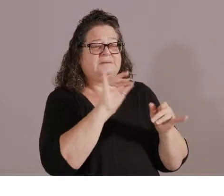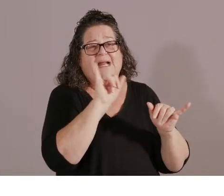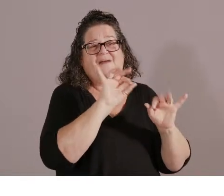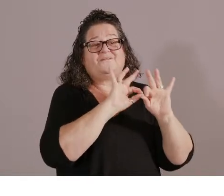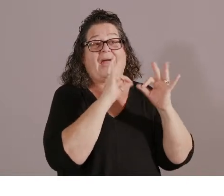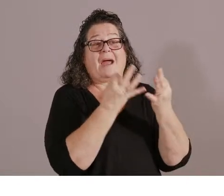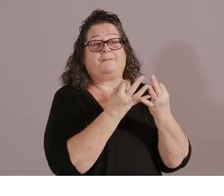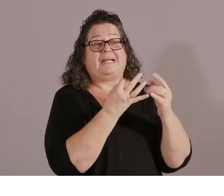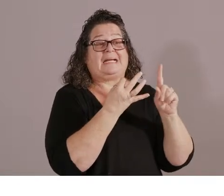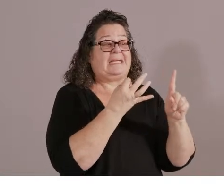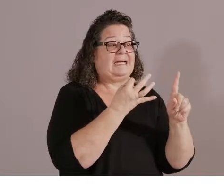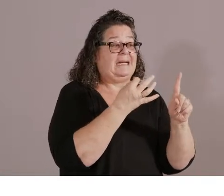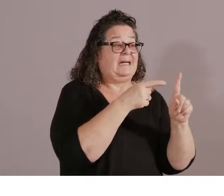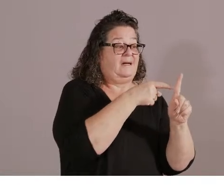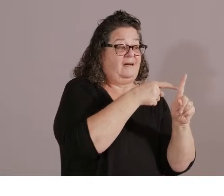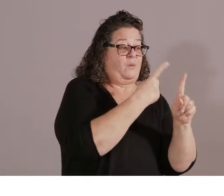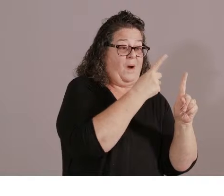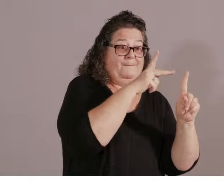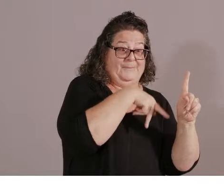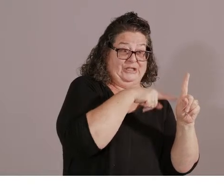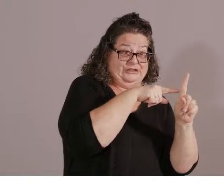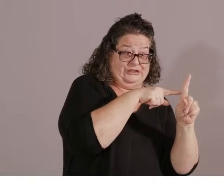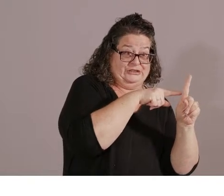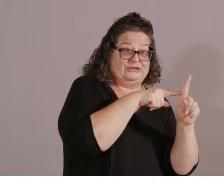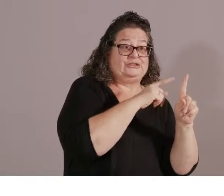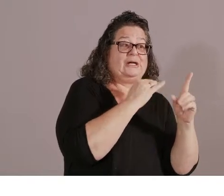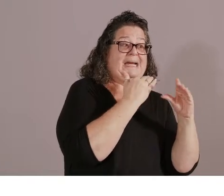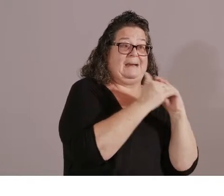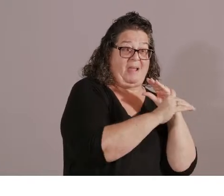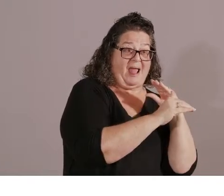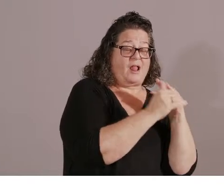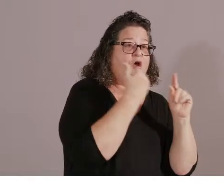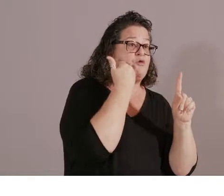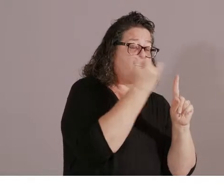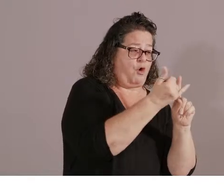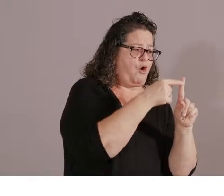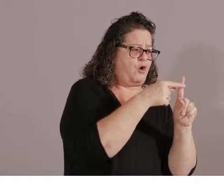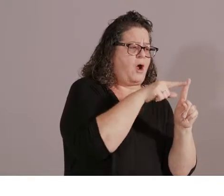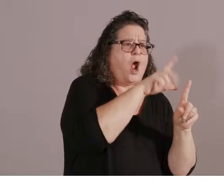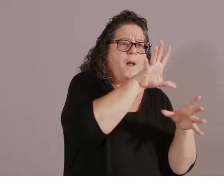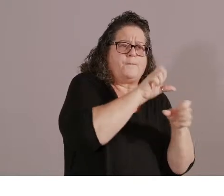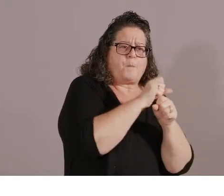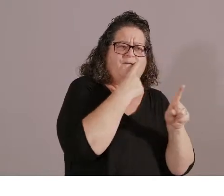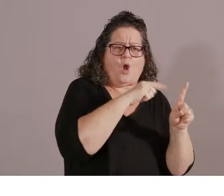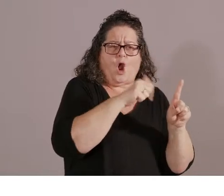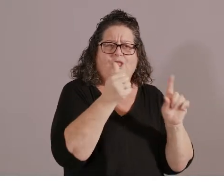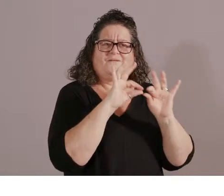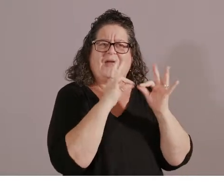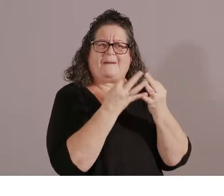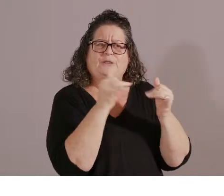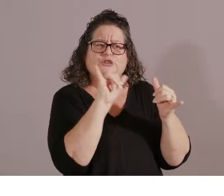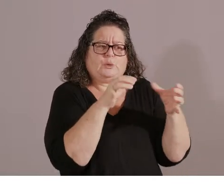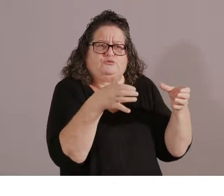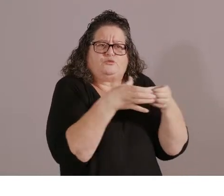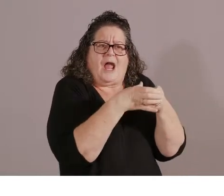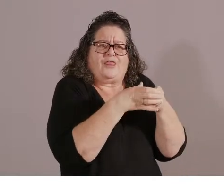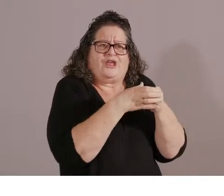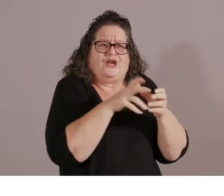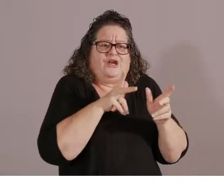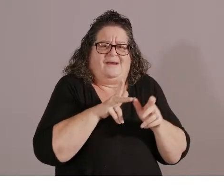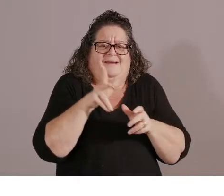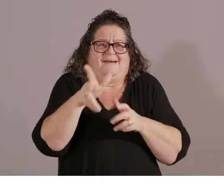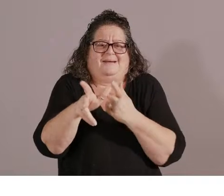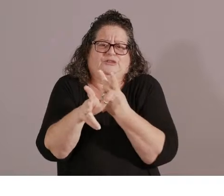separate person, we are going to be reaching out through our call center to individuals registered under the same address to set up second